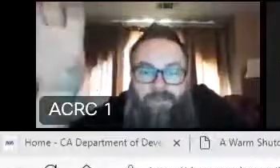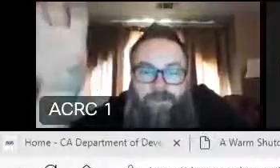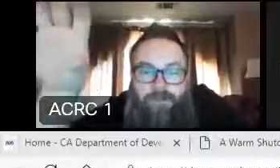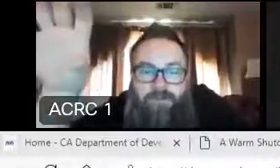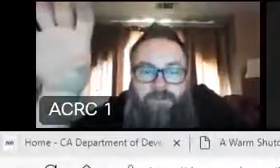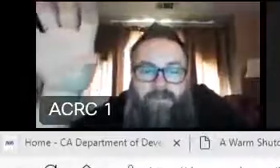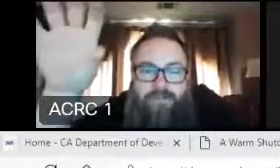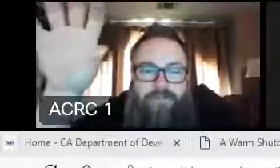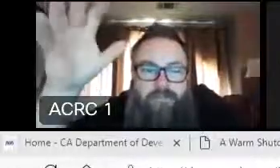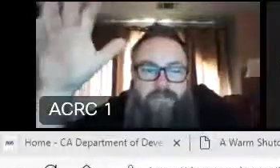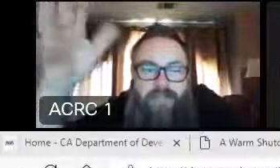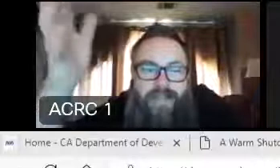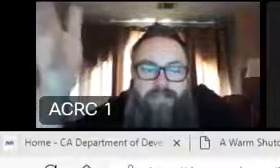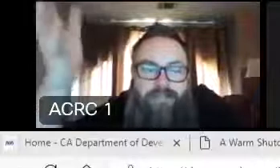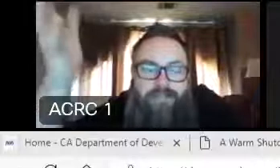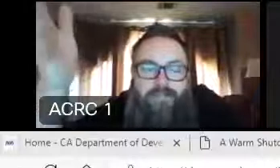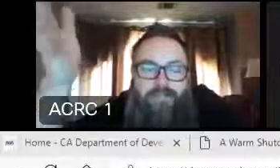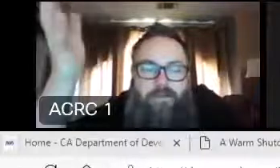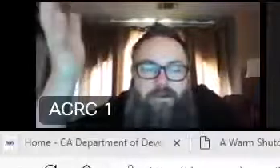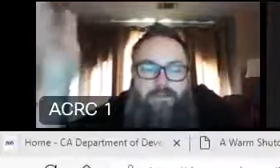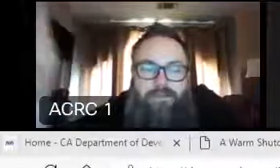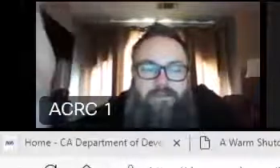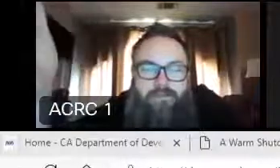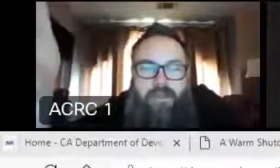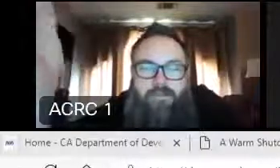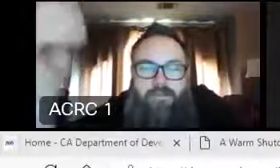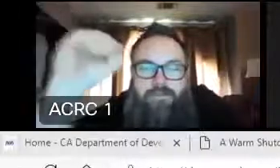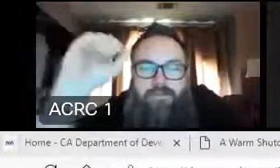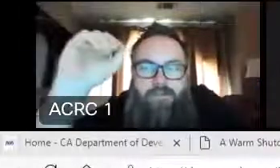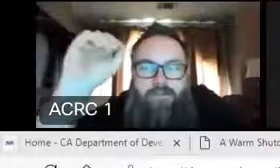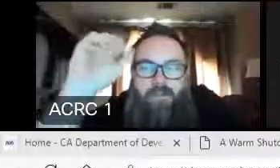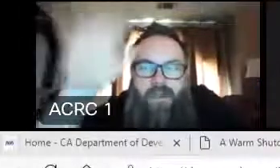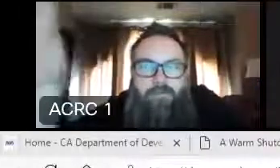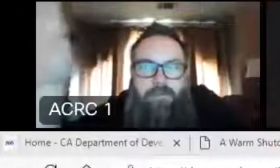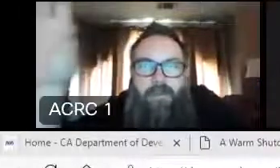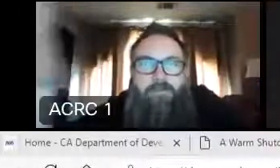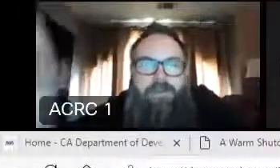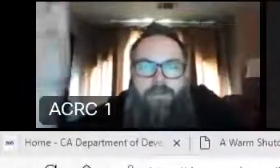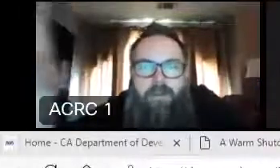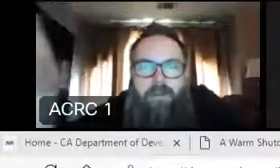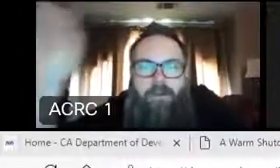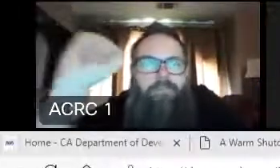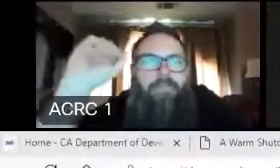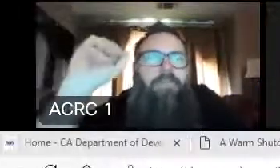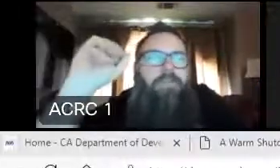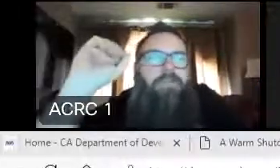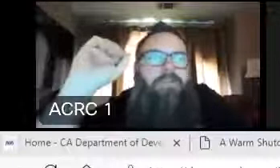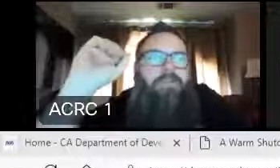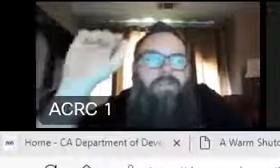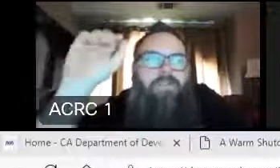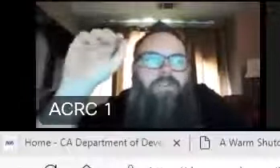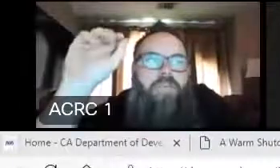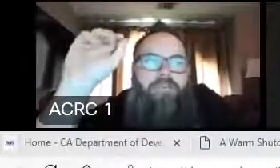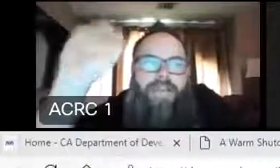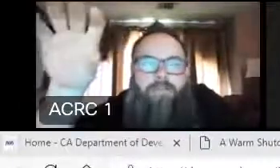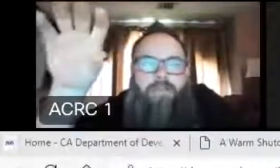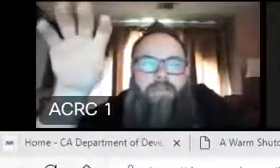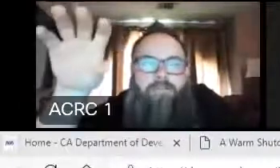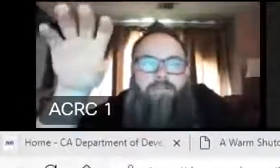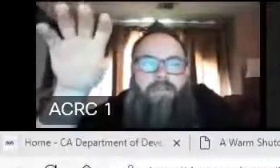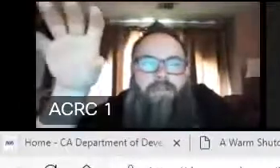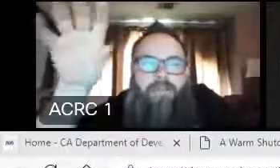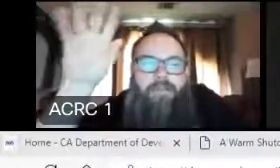Thrive initiative. Some of you are familiar with, I brought Barry Giardini, I think, to this meeting, I don't know, a year ago or more, to talk